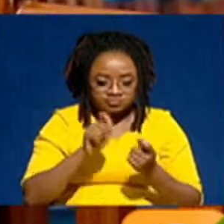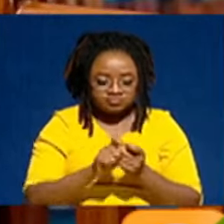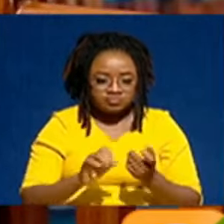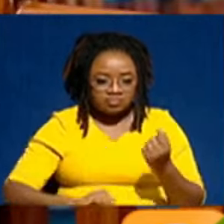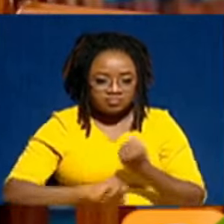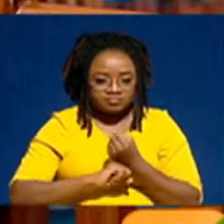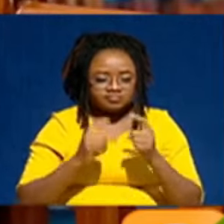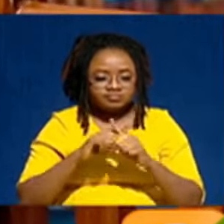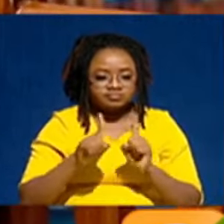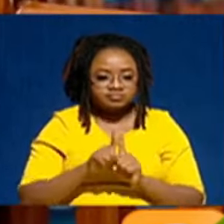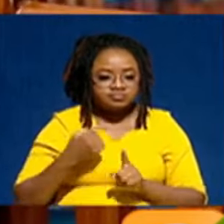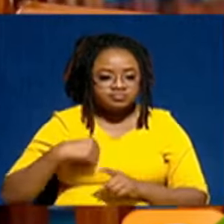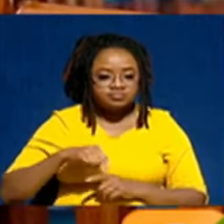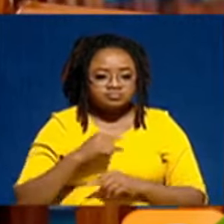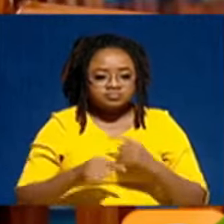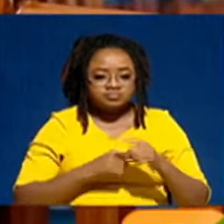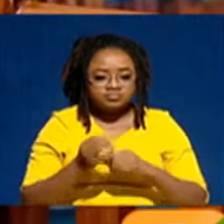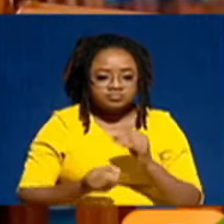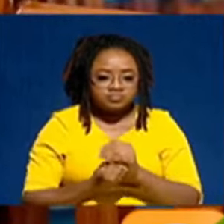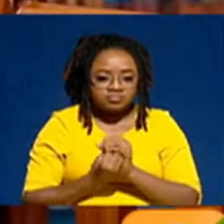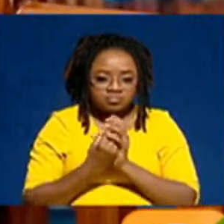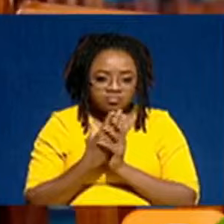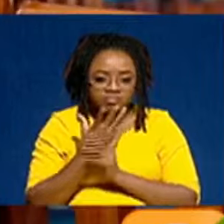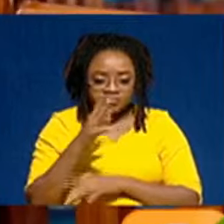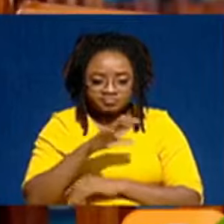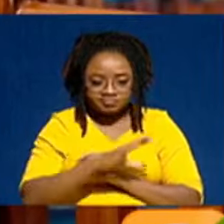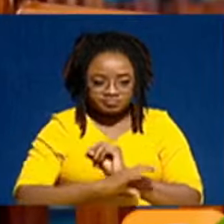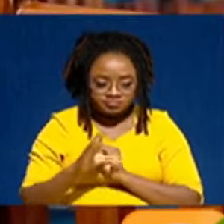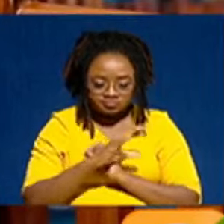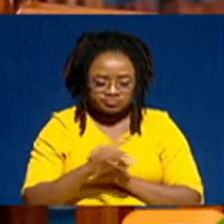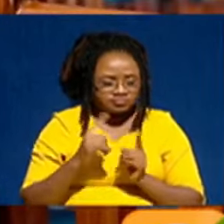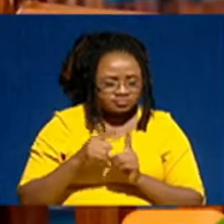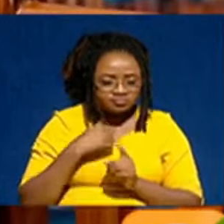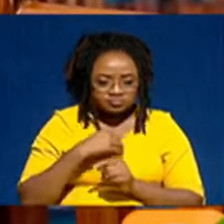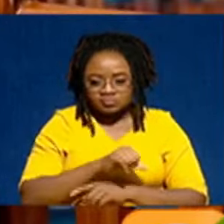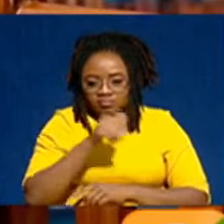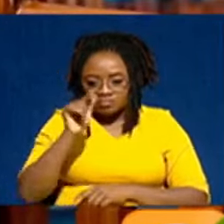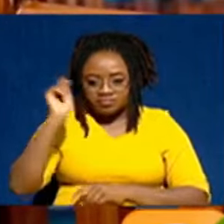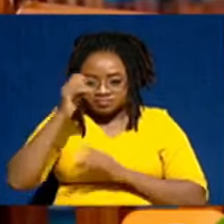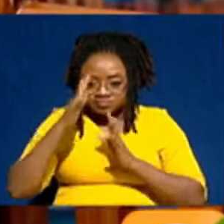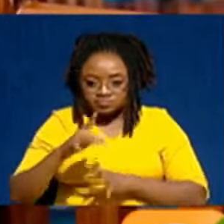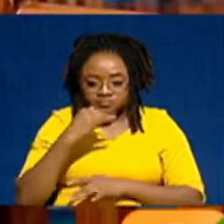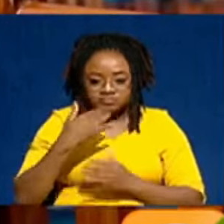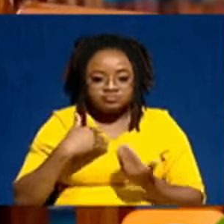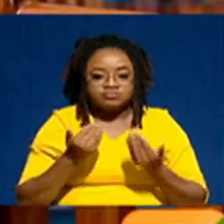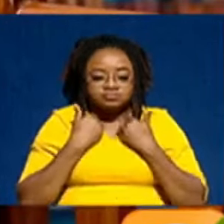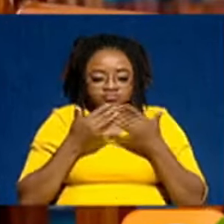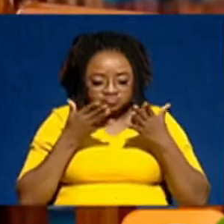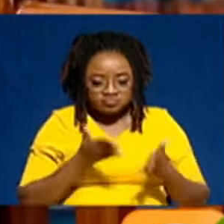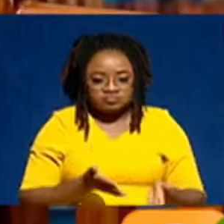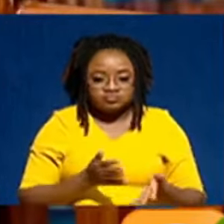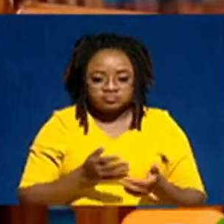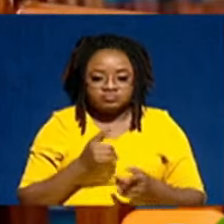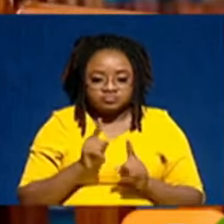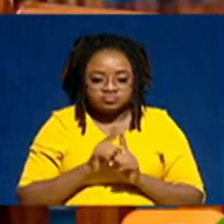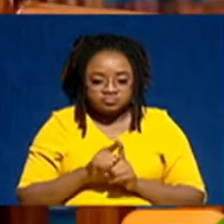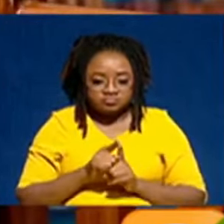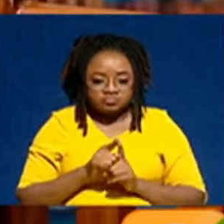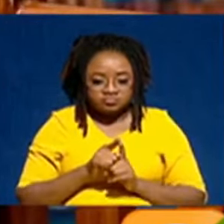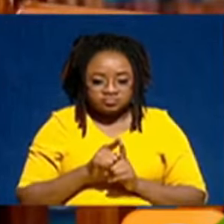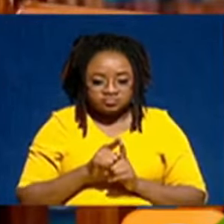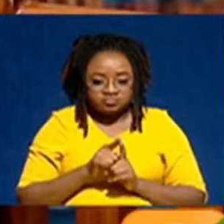we continue to grow as a nation, we also need to cater for that group of people. They are the generation that will take over, from the